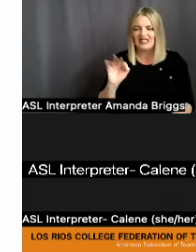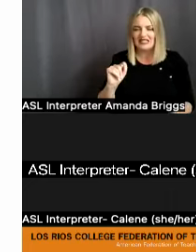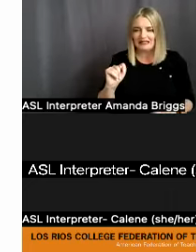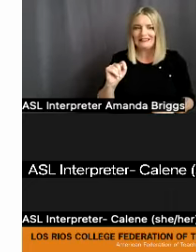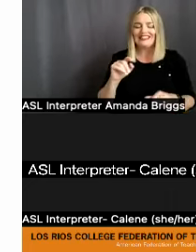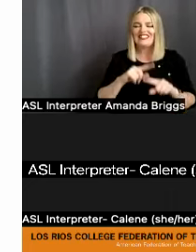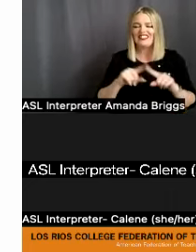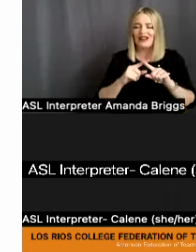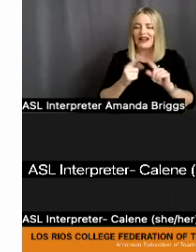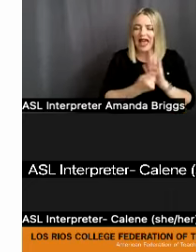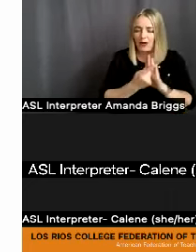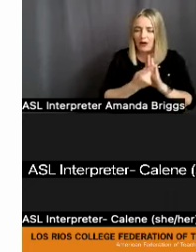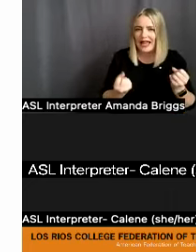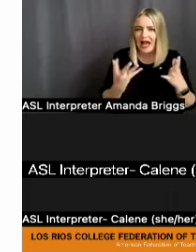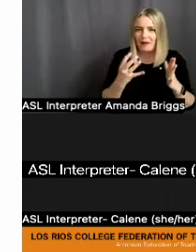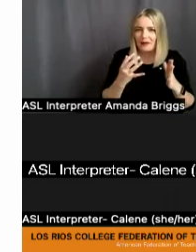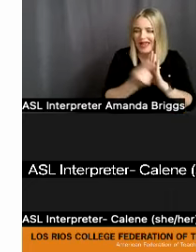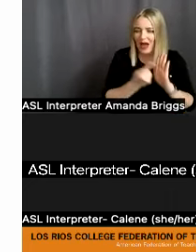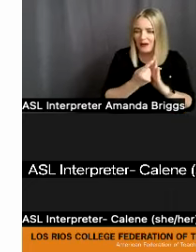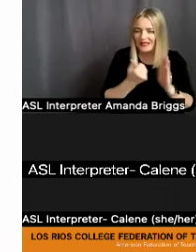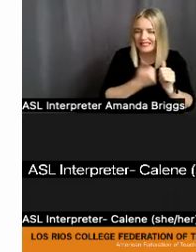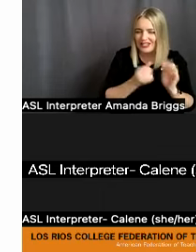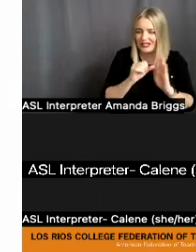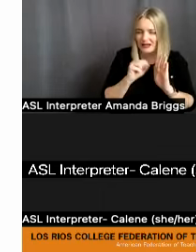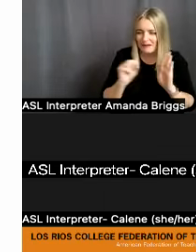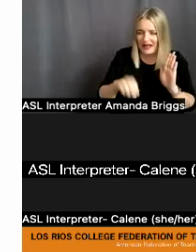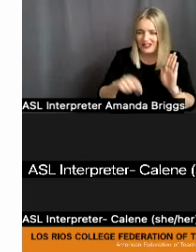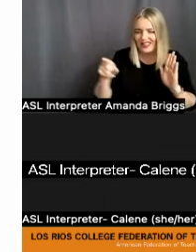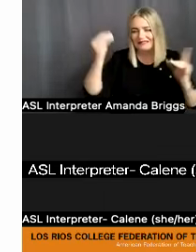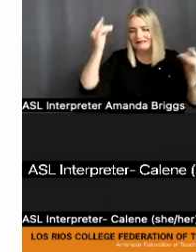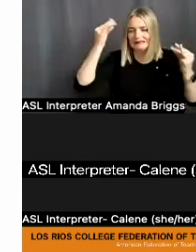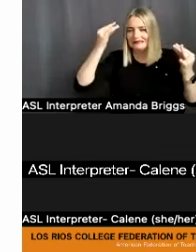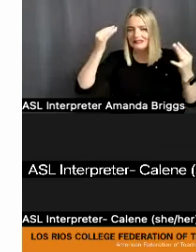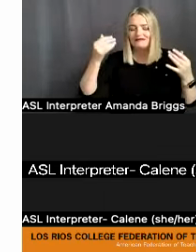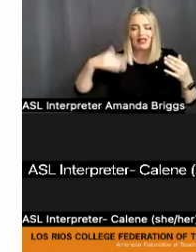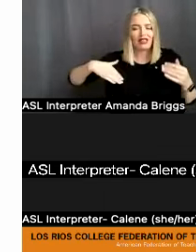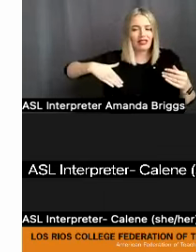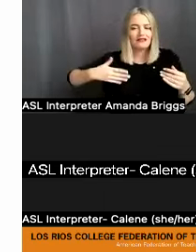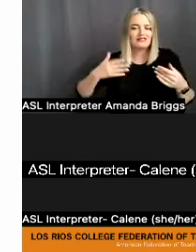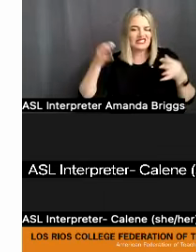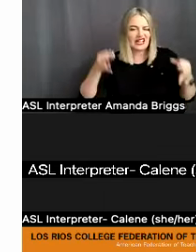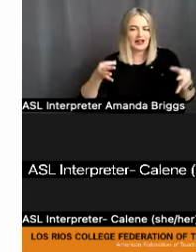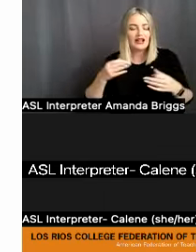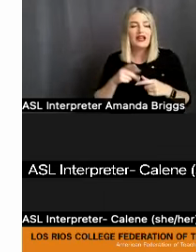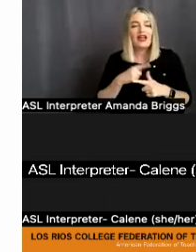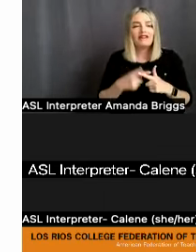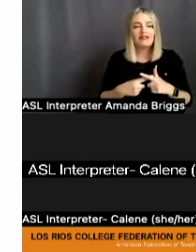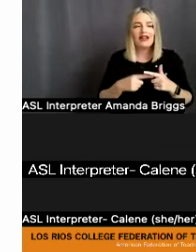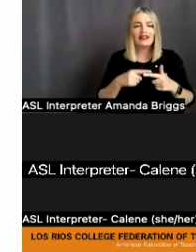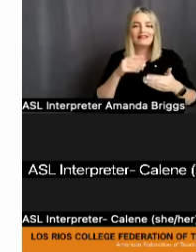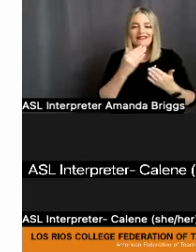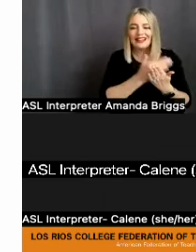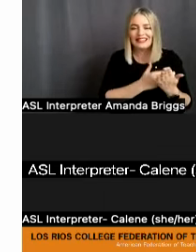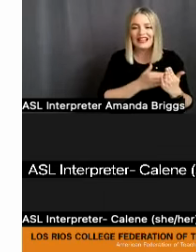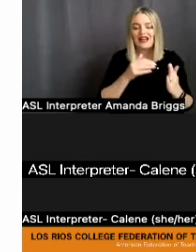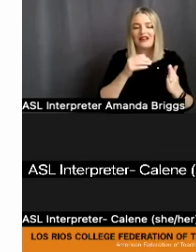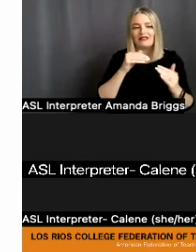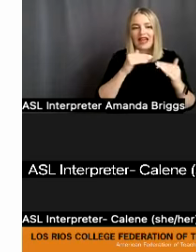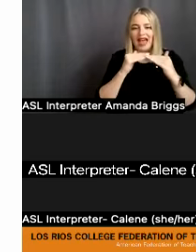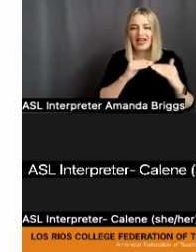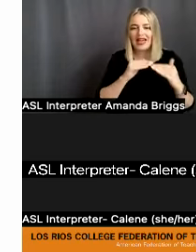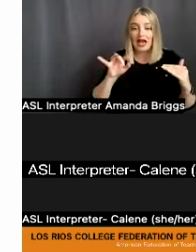year, and also create a comprehensive list that includes equity trainings, departmental service,